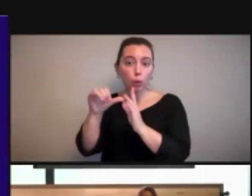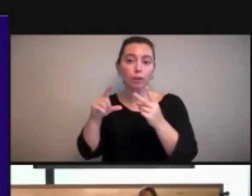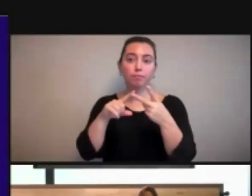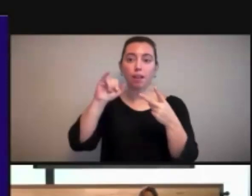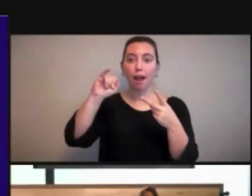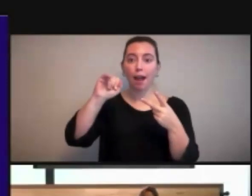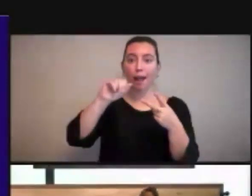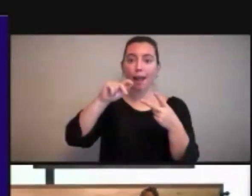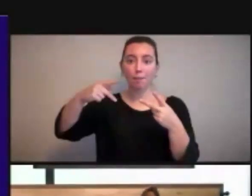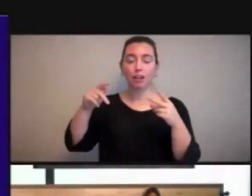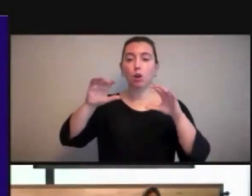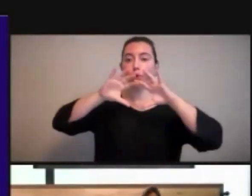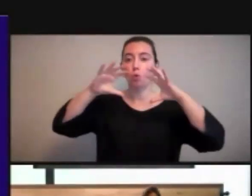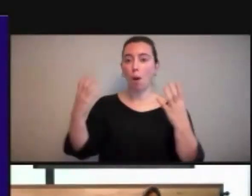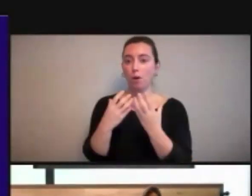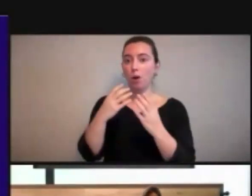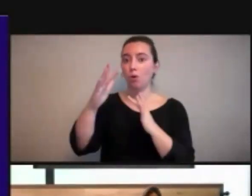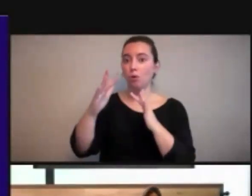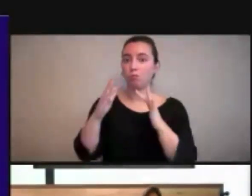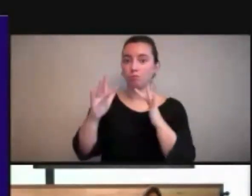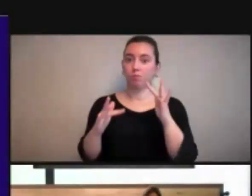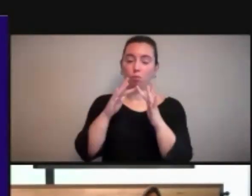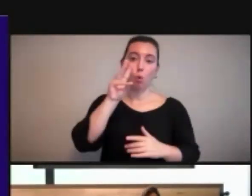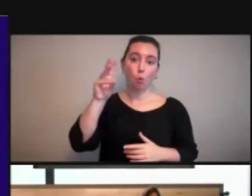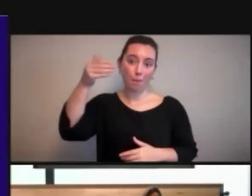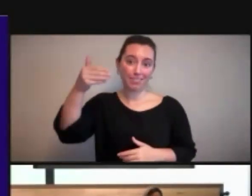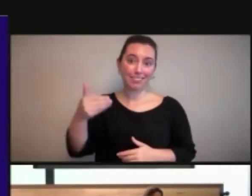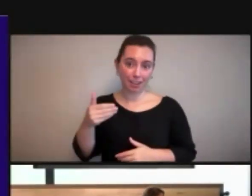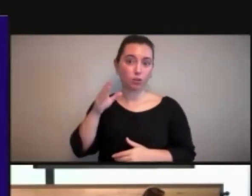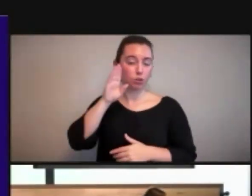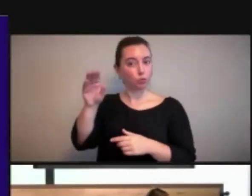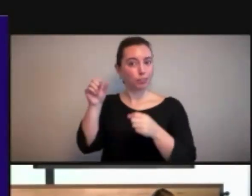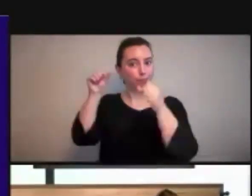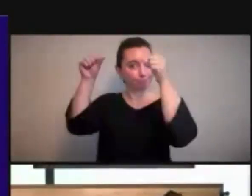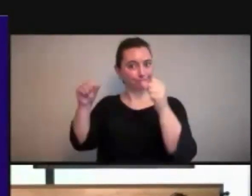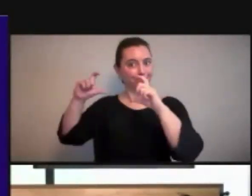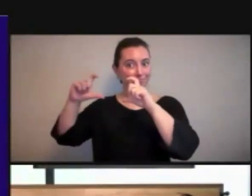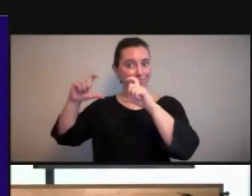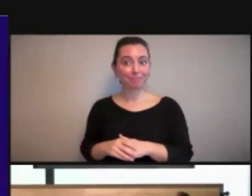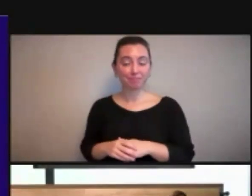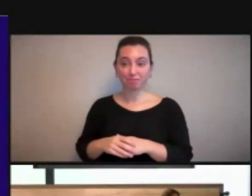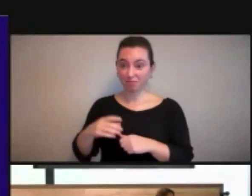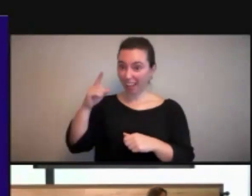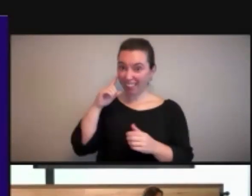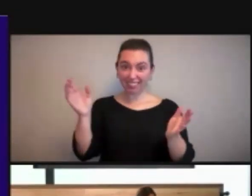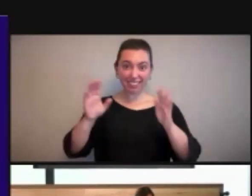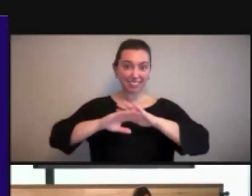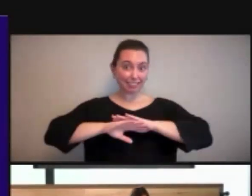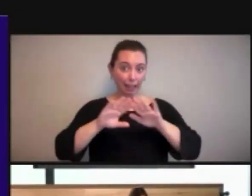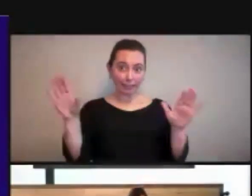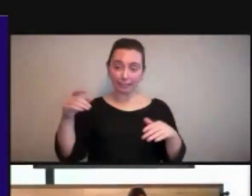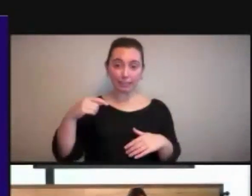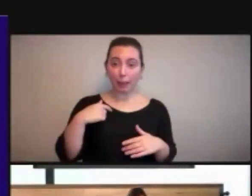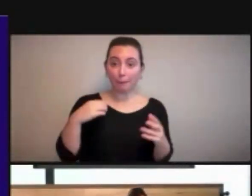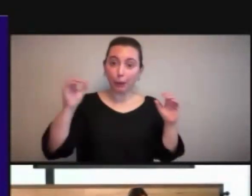website. So I think that is more or less what I had. I don't use notes. I